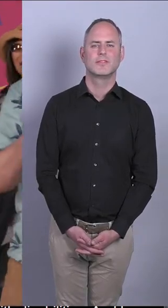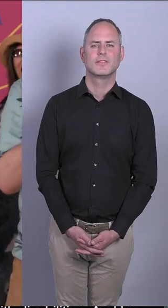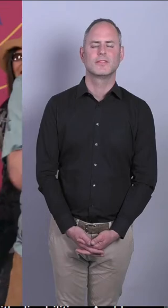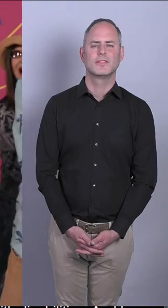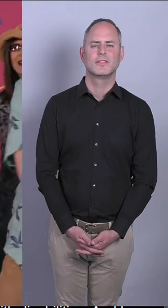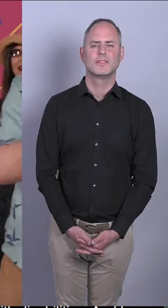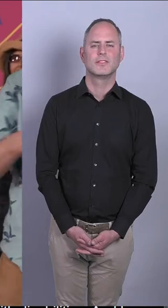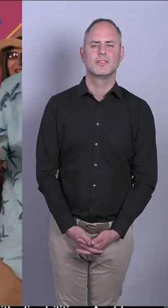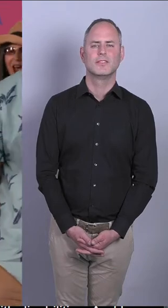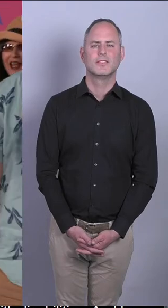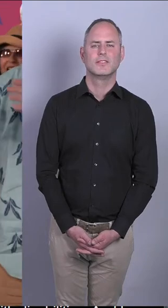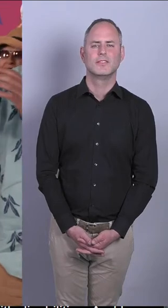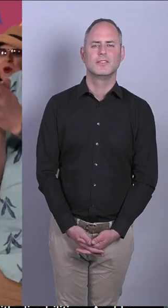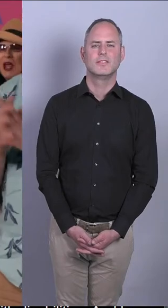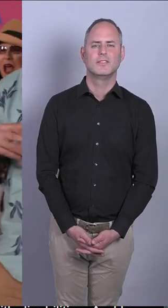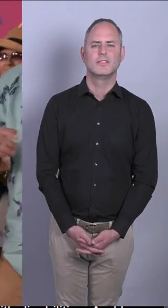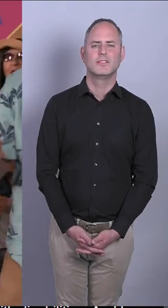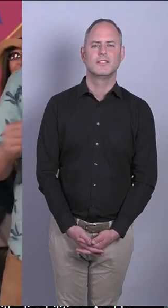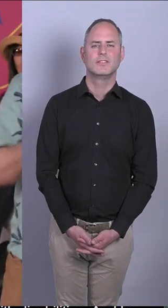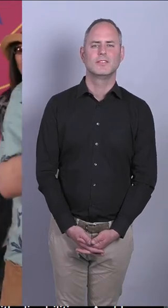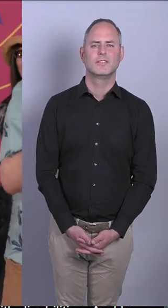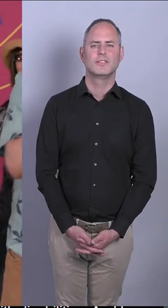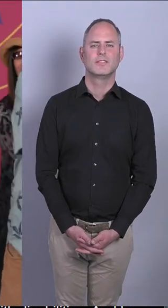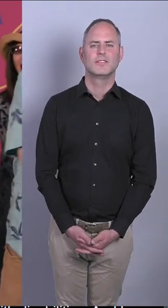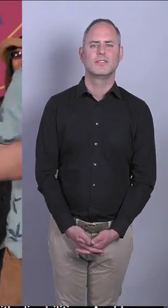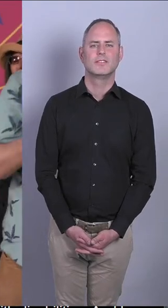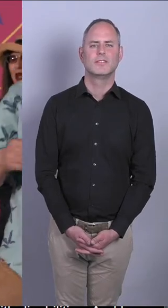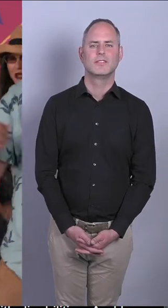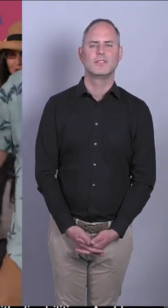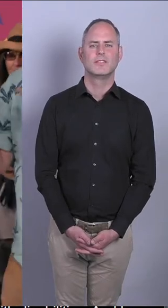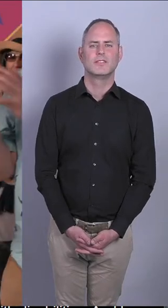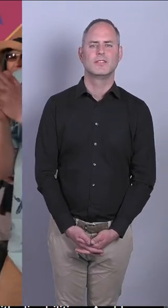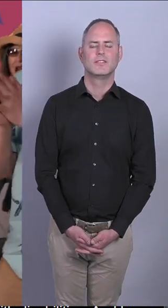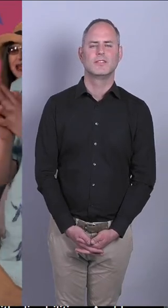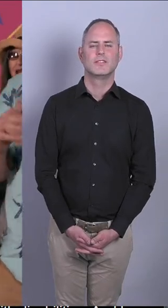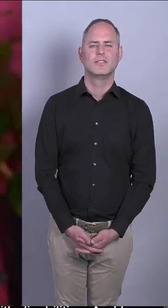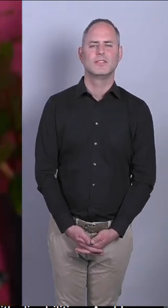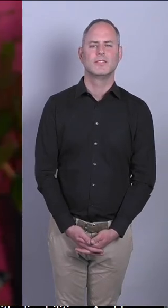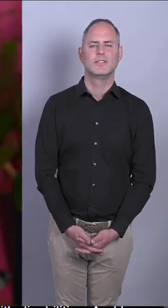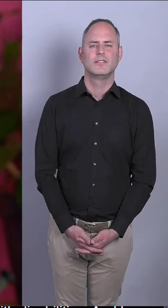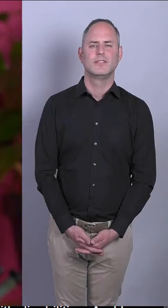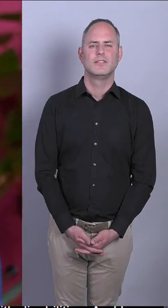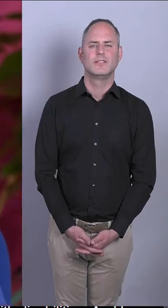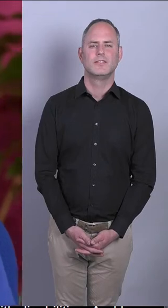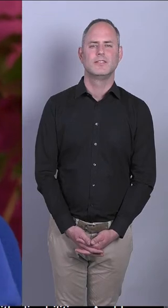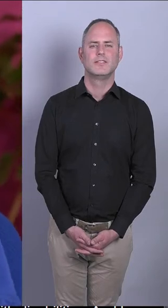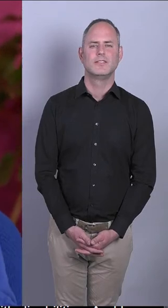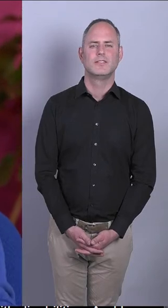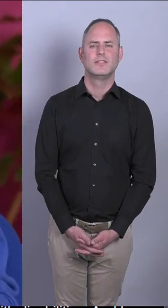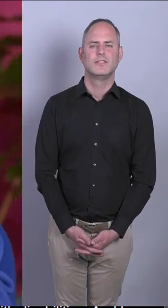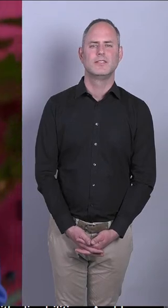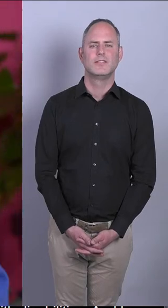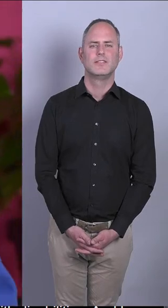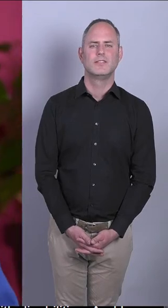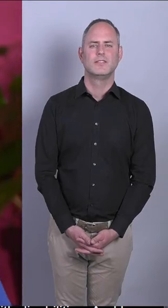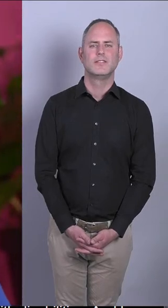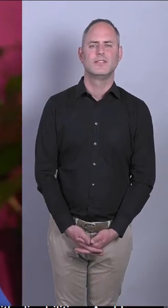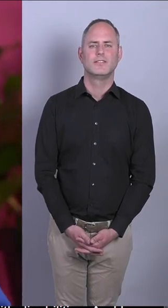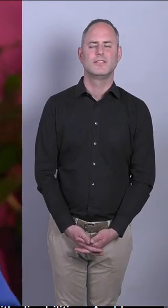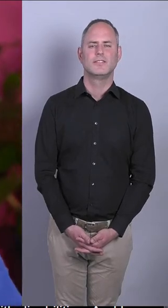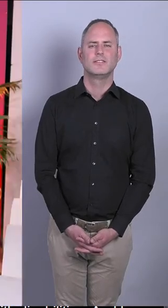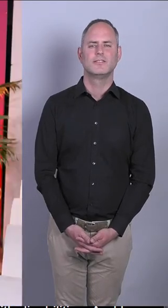Boot. Keiner bleibt draußen in seiner Not. Eine Zukunft für alle, nicht mehr für einen. Das ist unser Ziel, alles zu